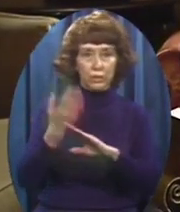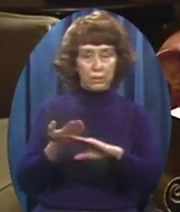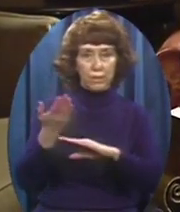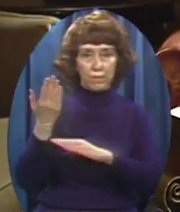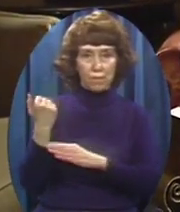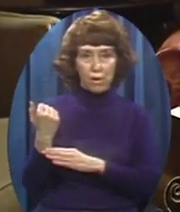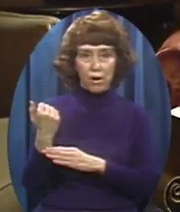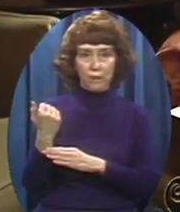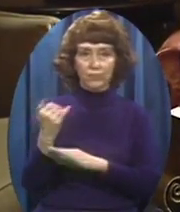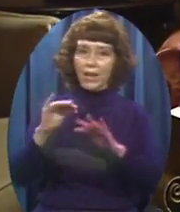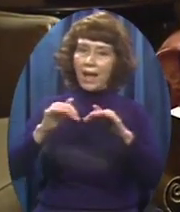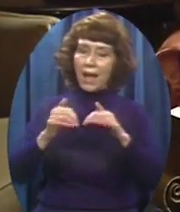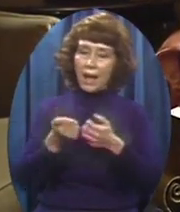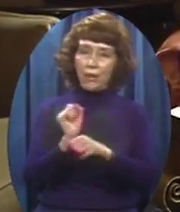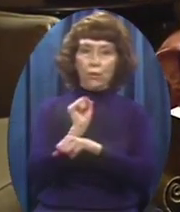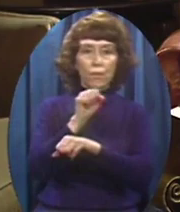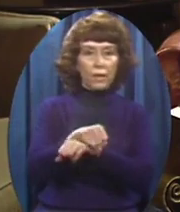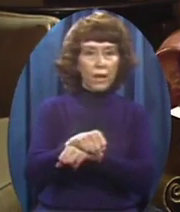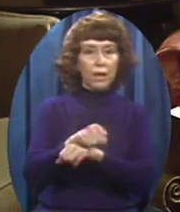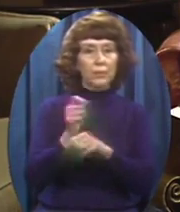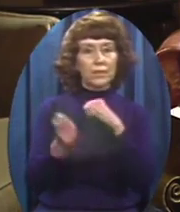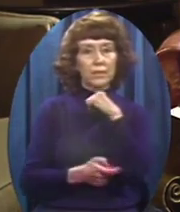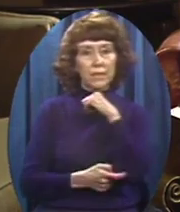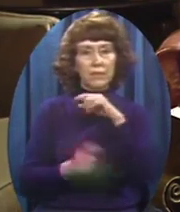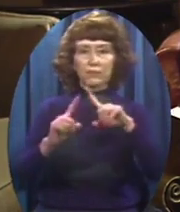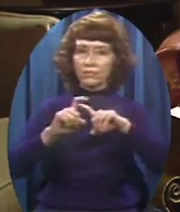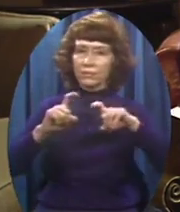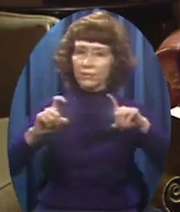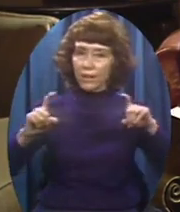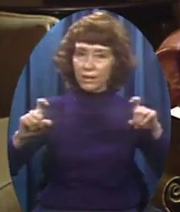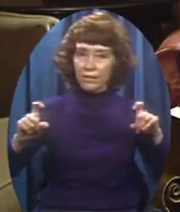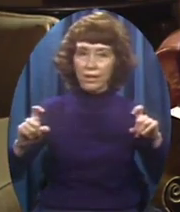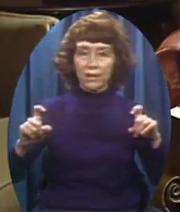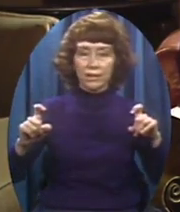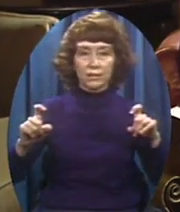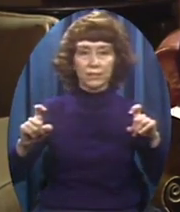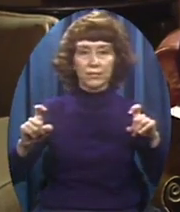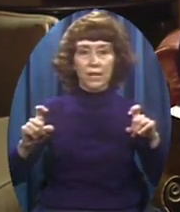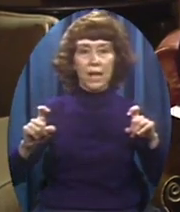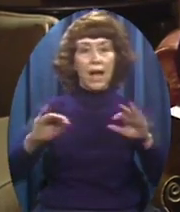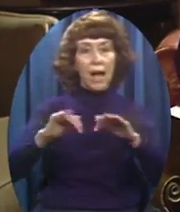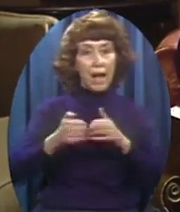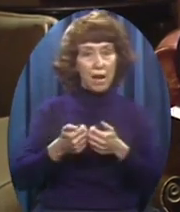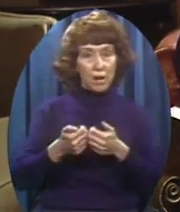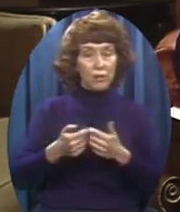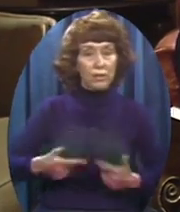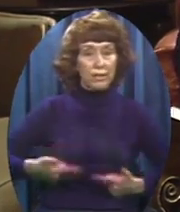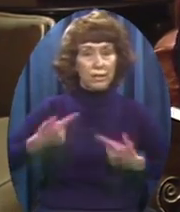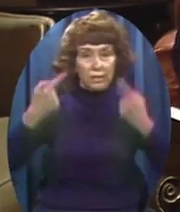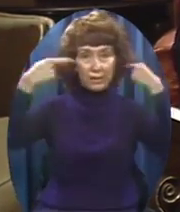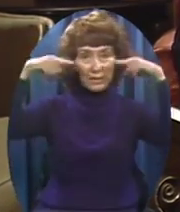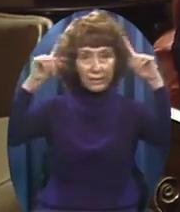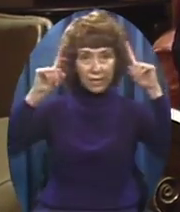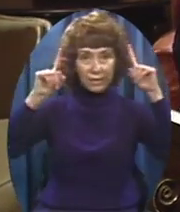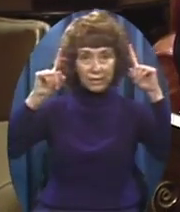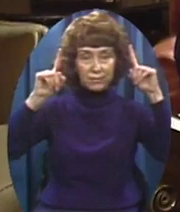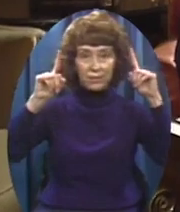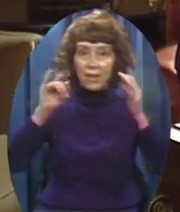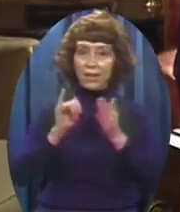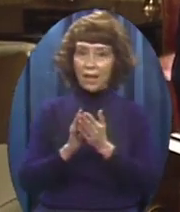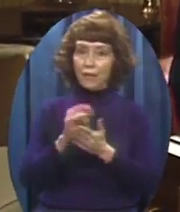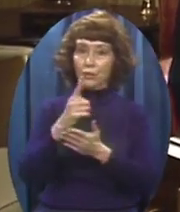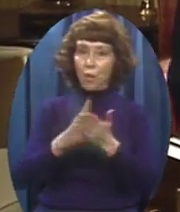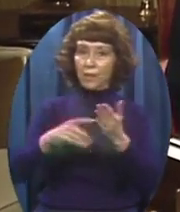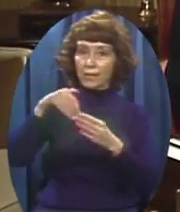The most practical book in the Bible is the book of Proverbs. How to be a success in life. I've been a Christian for 31 years,